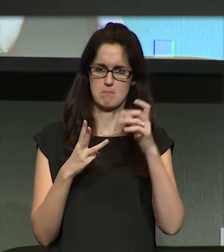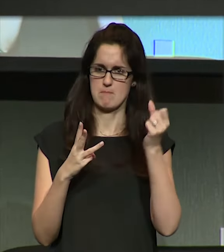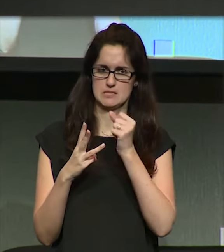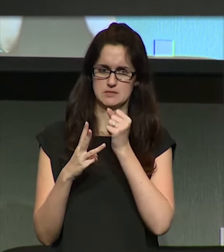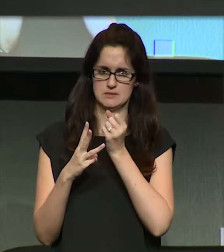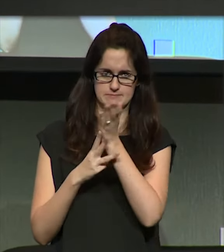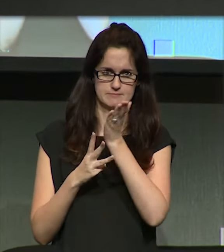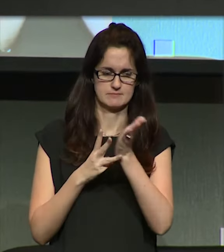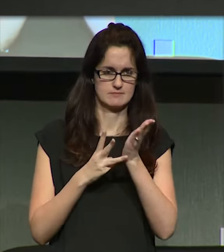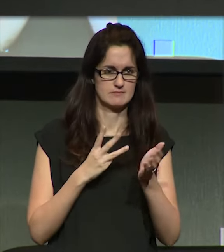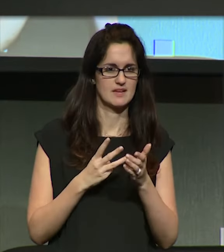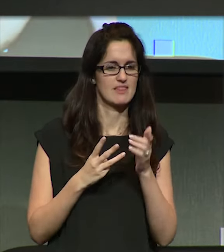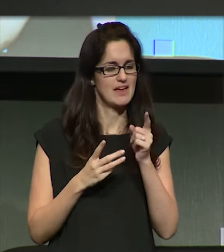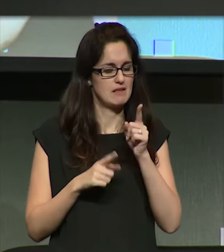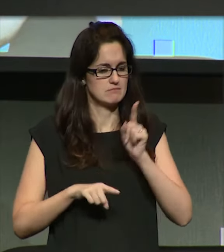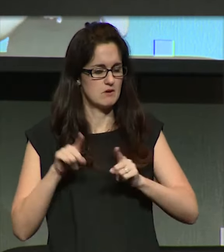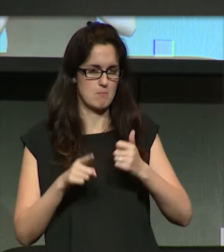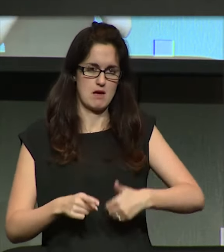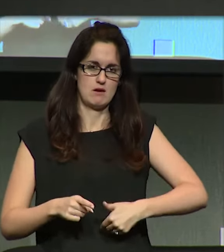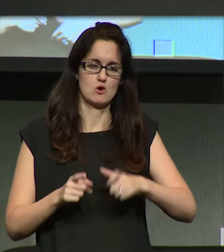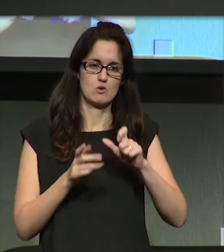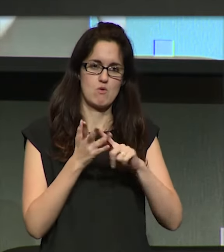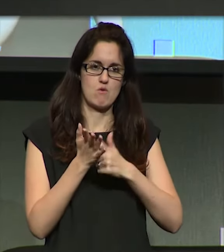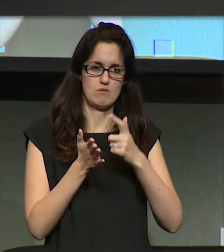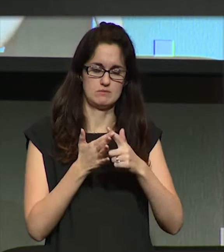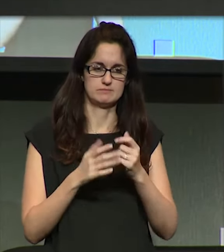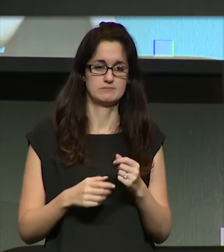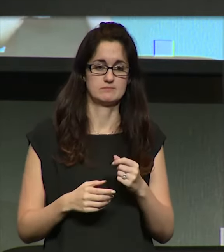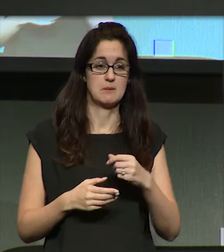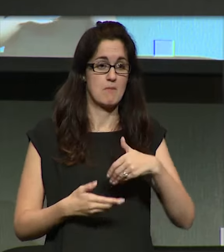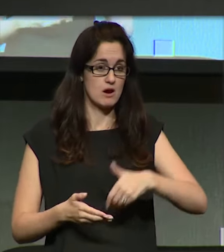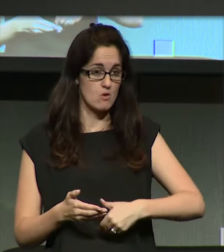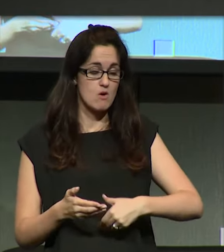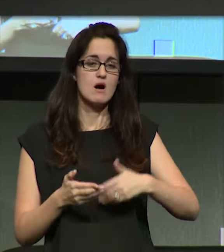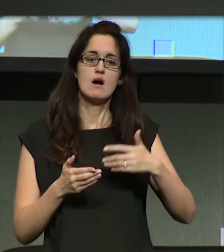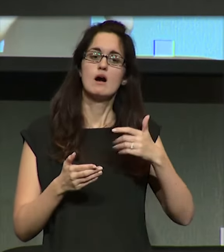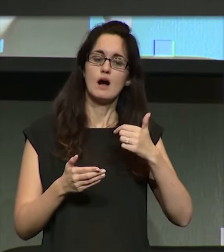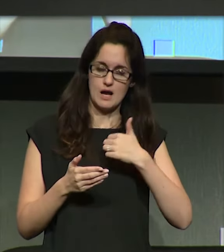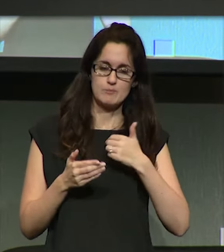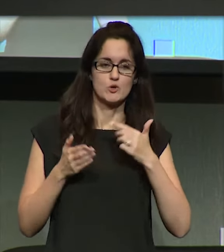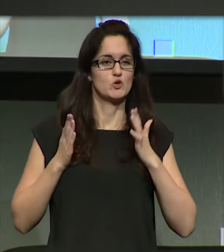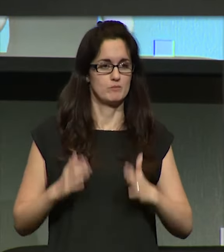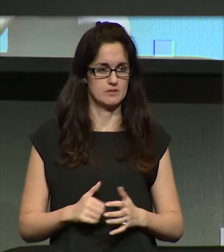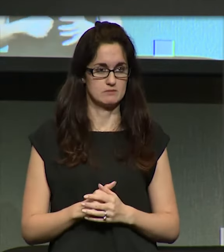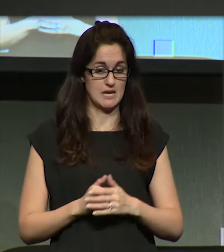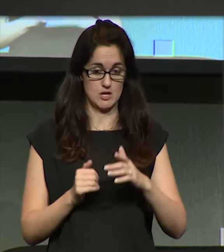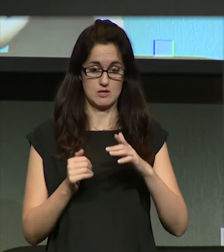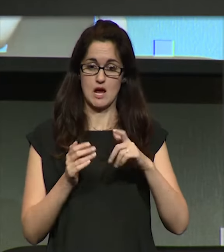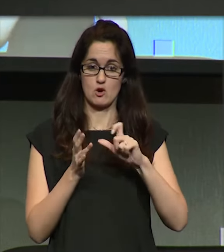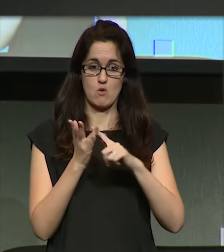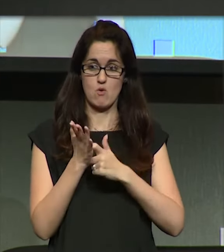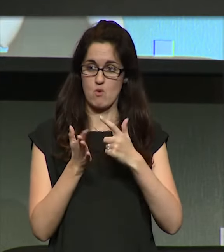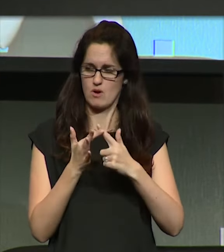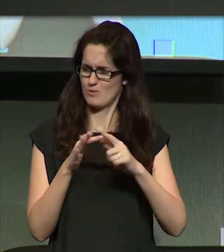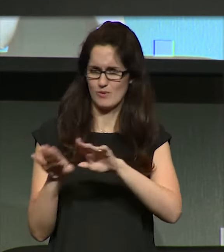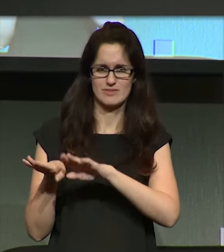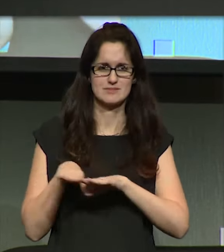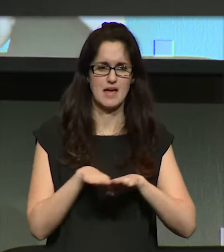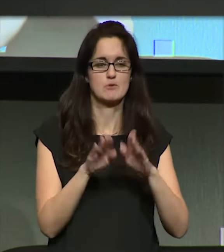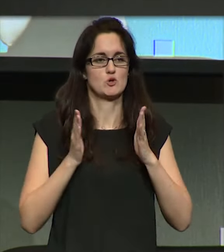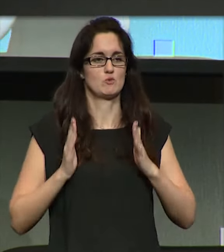my core humanity. So at my core, I'm human. And at that level, you and I are the same. We can be same.